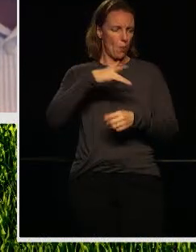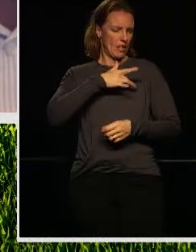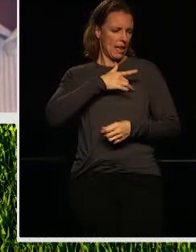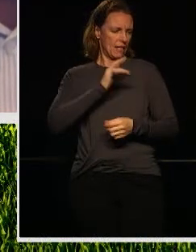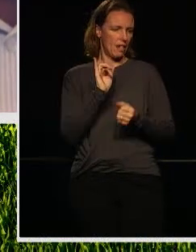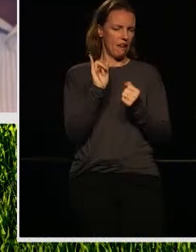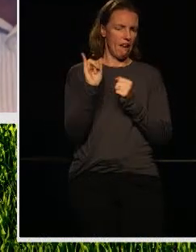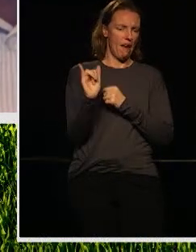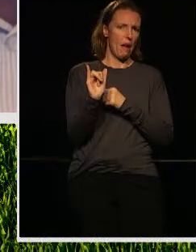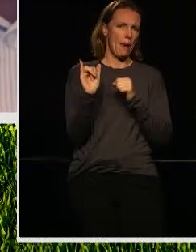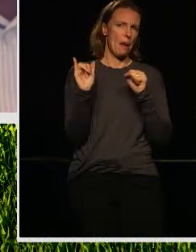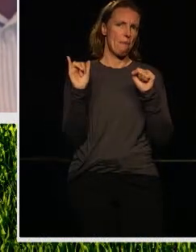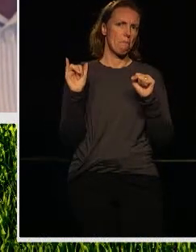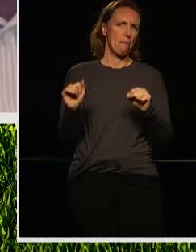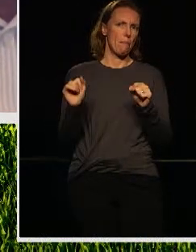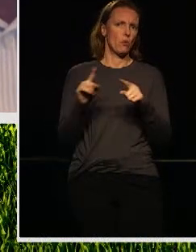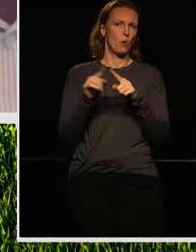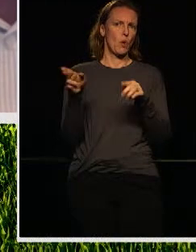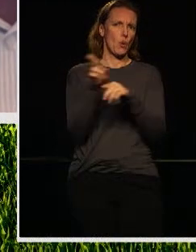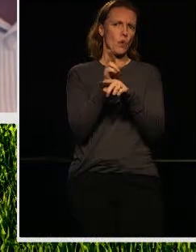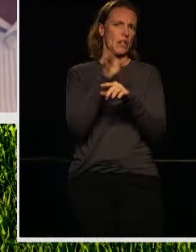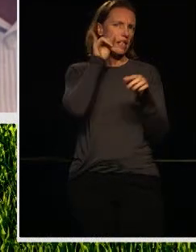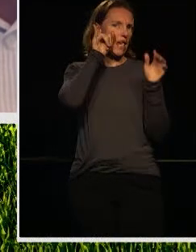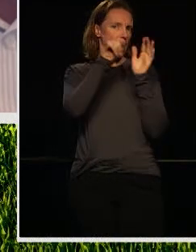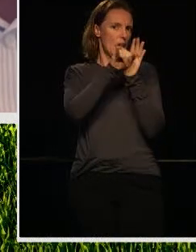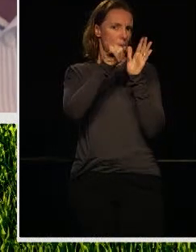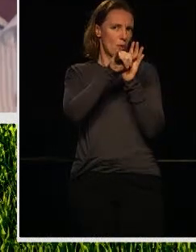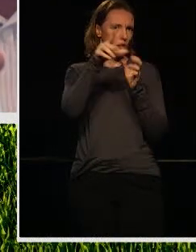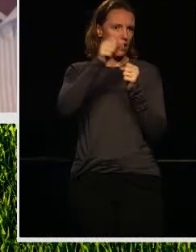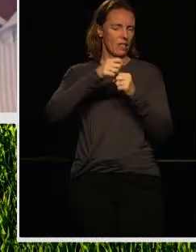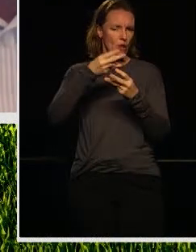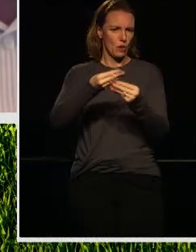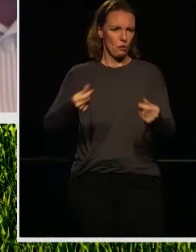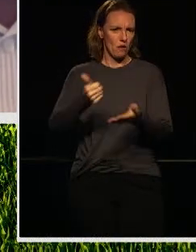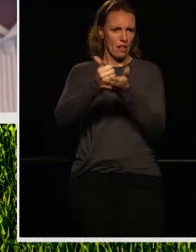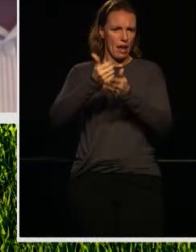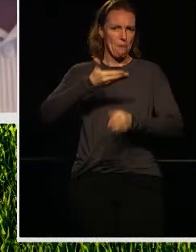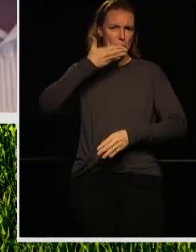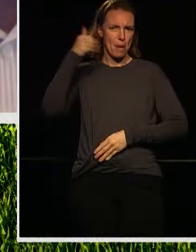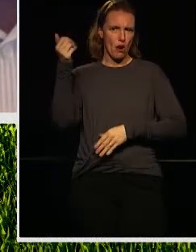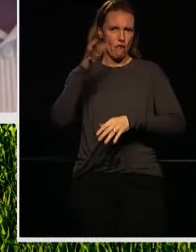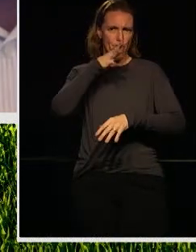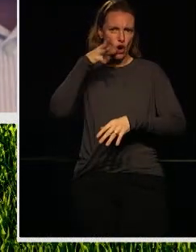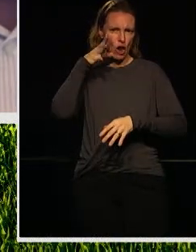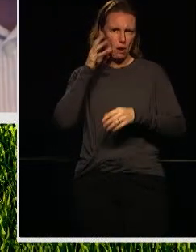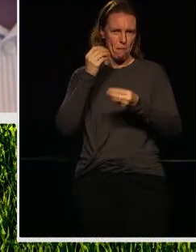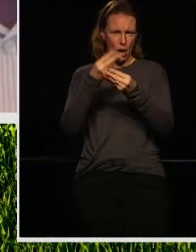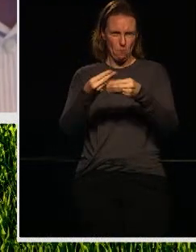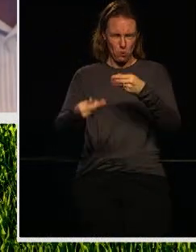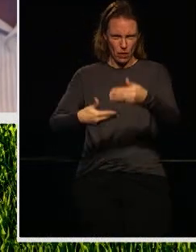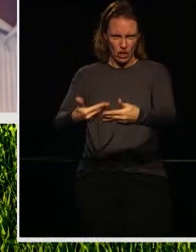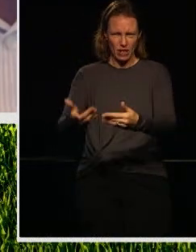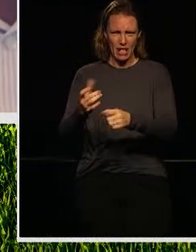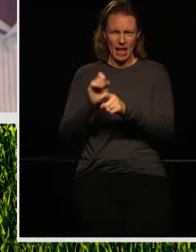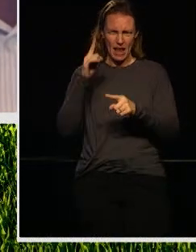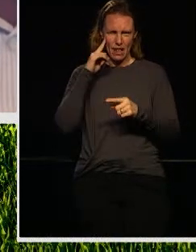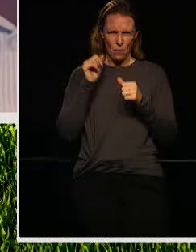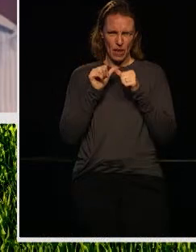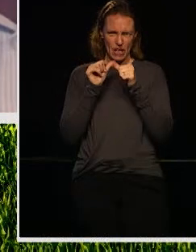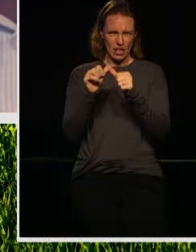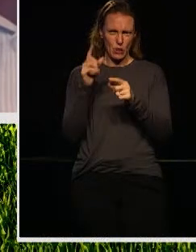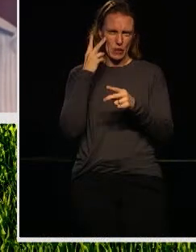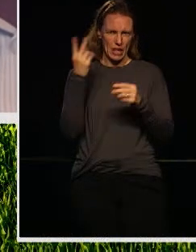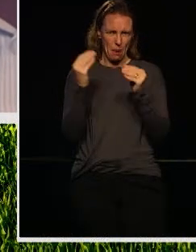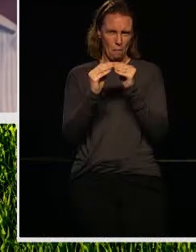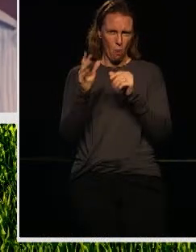able to use imagery as a solution to be able to help better inform farm operations. I think we'll continue seeing more